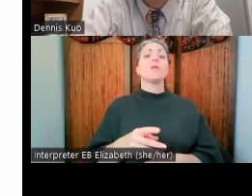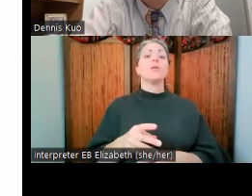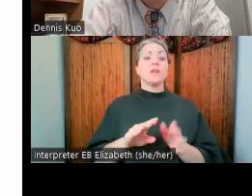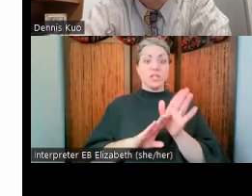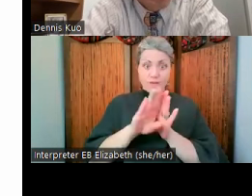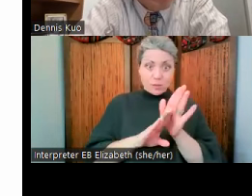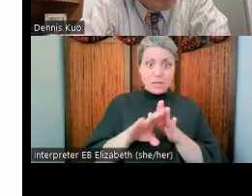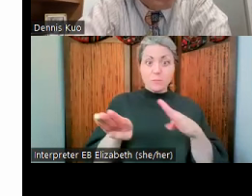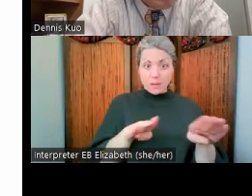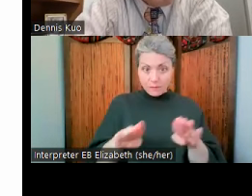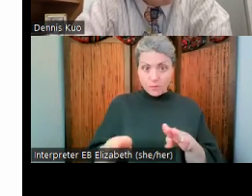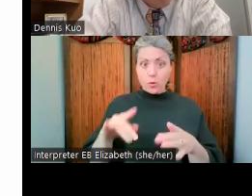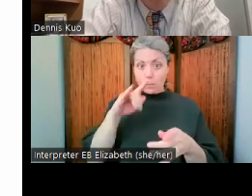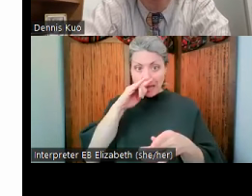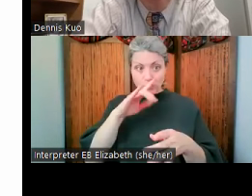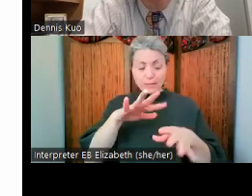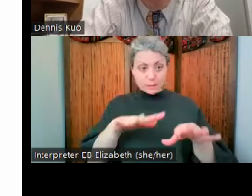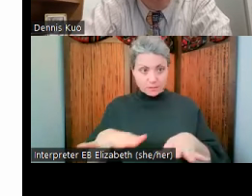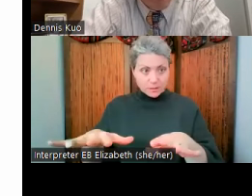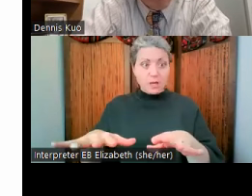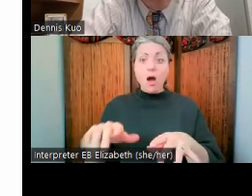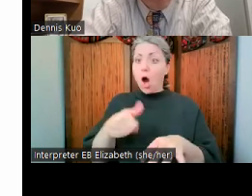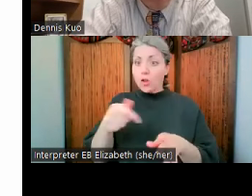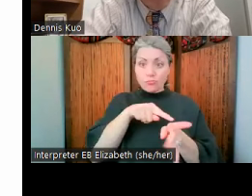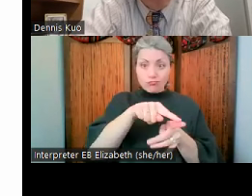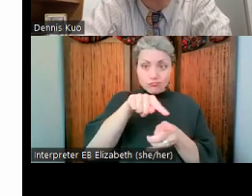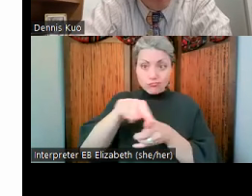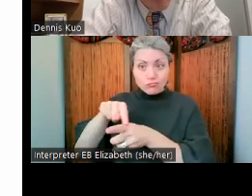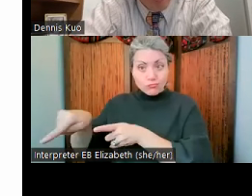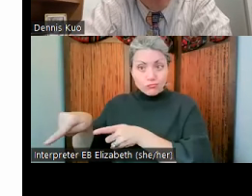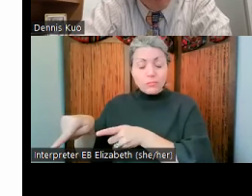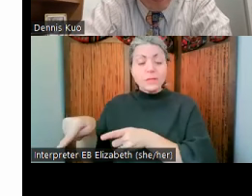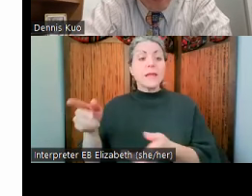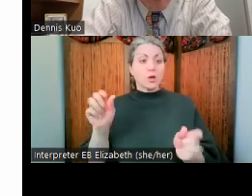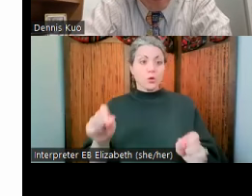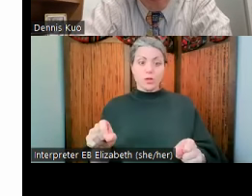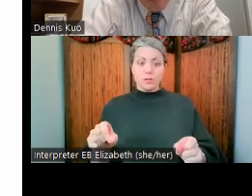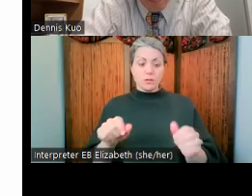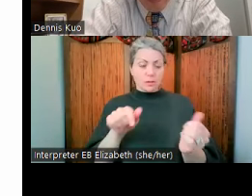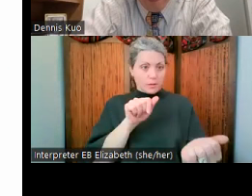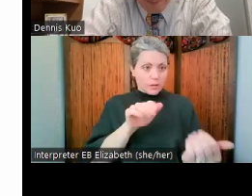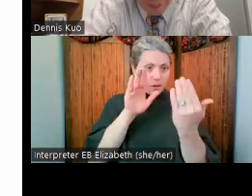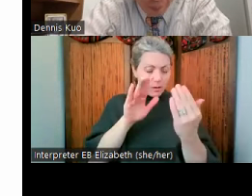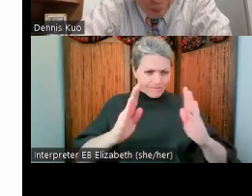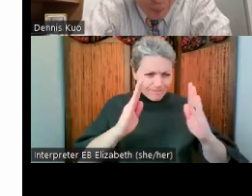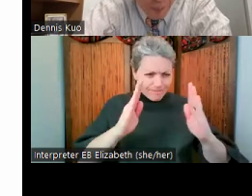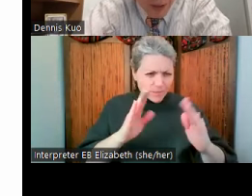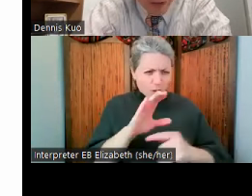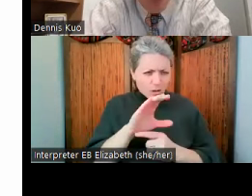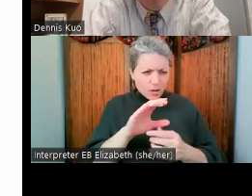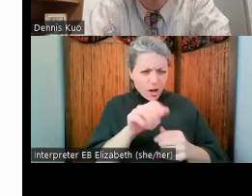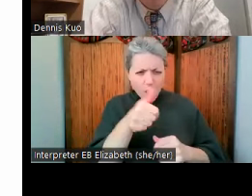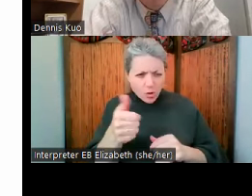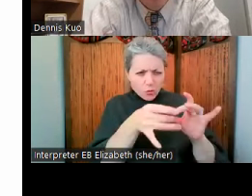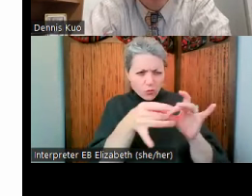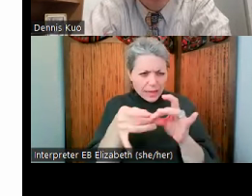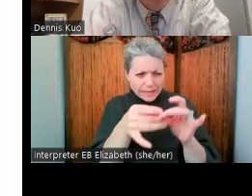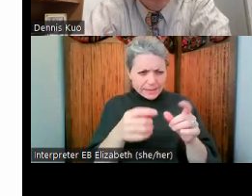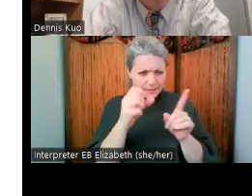subspecialty fields that may be addressing co-related or